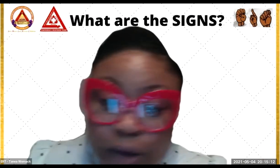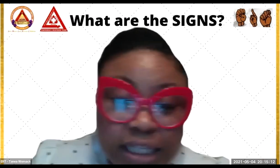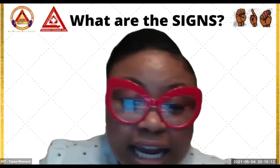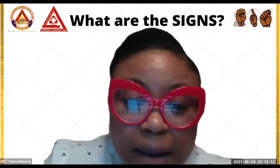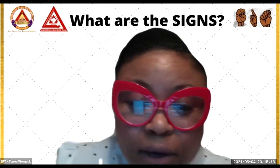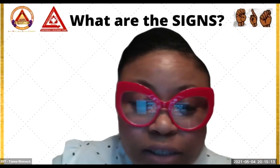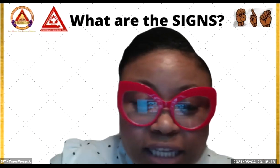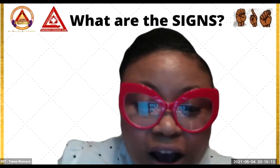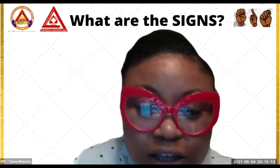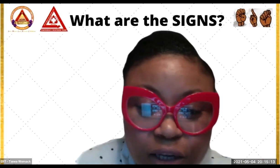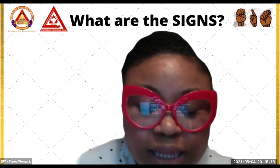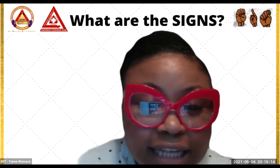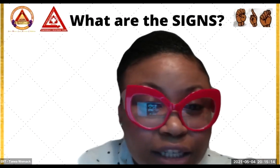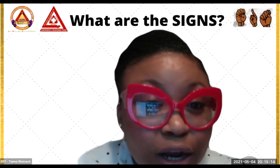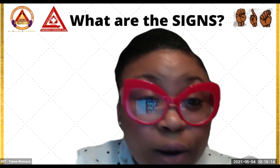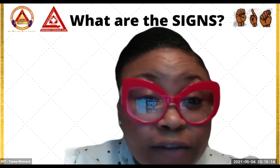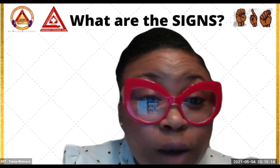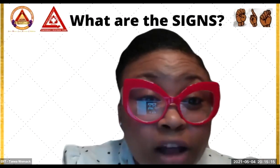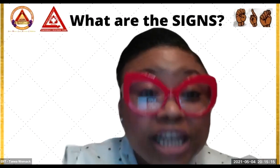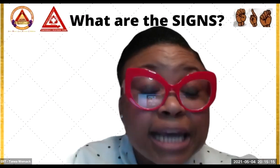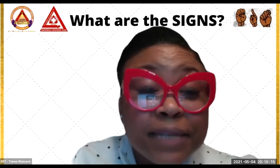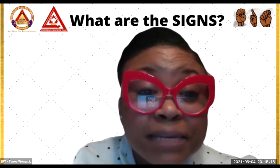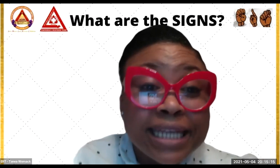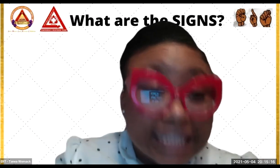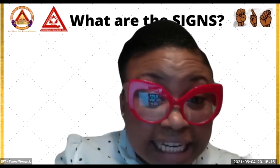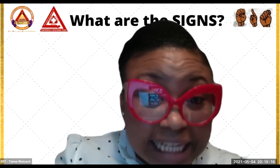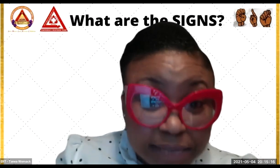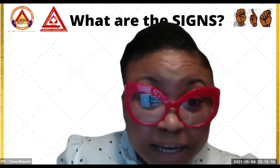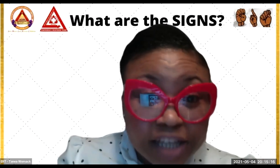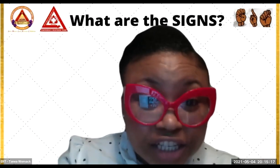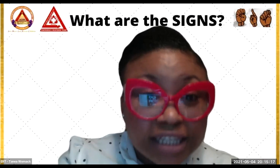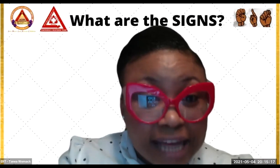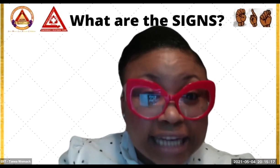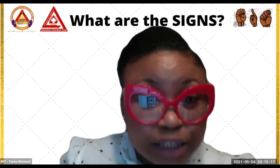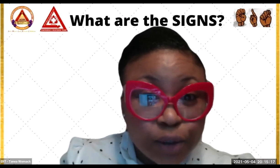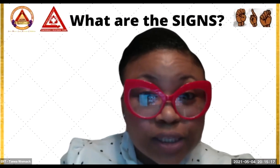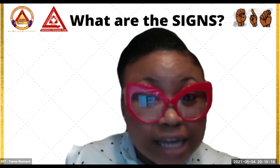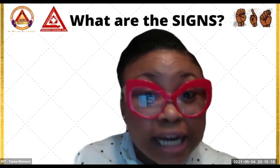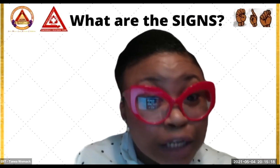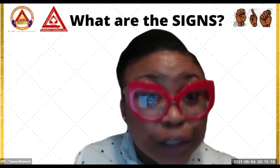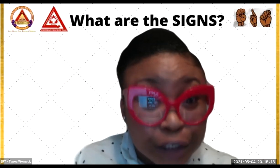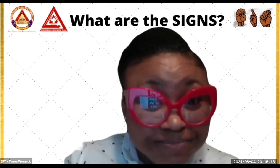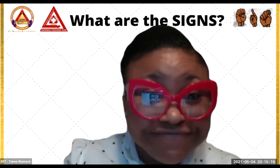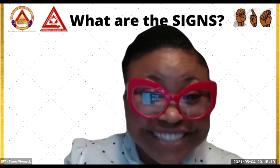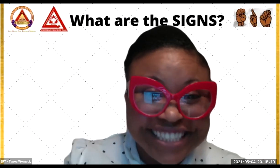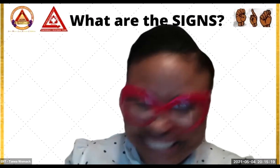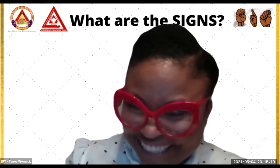And Mosey also would like to know if you all are accepting mentees, because she'd like to study under